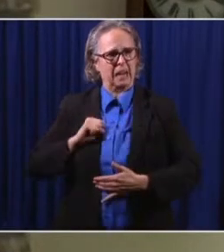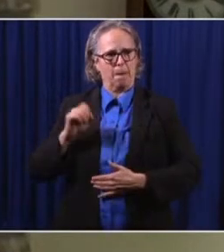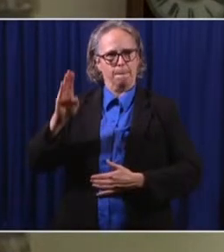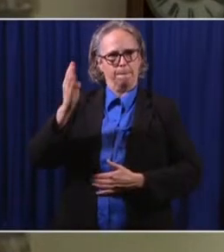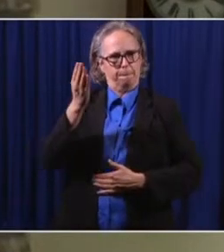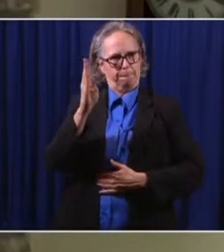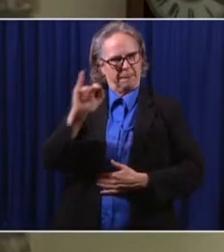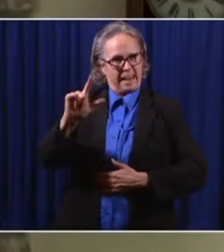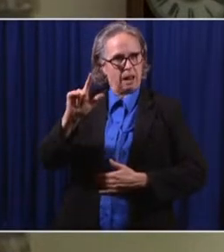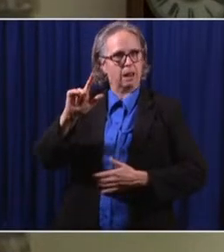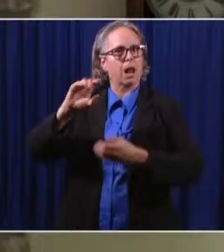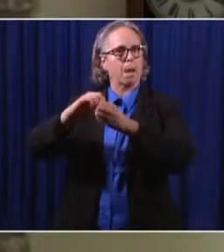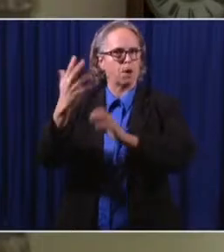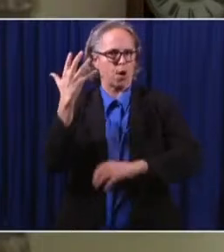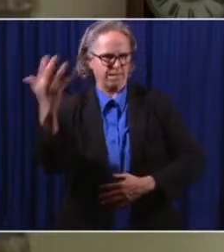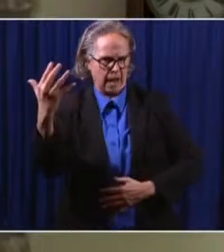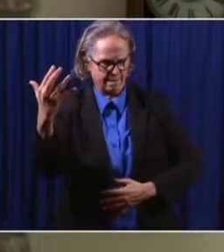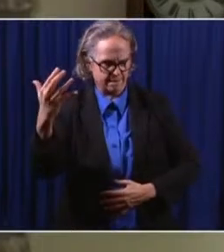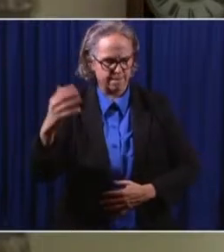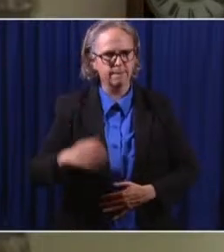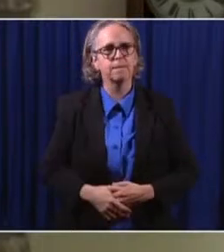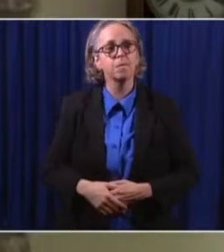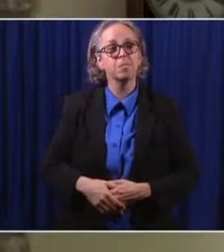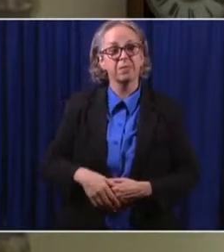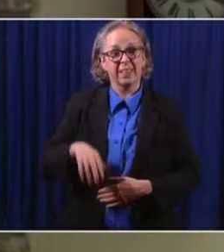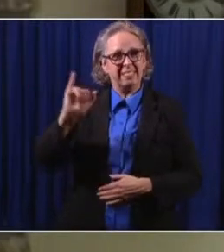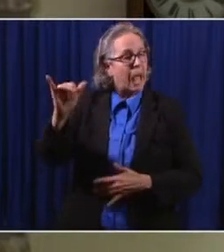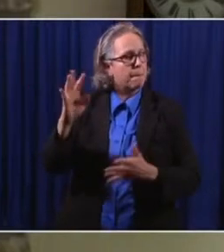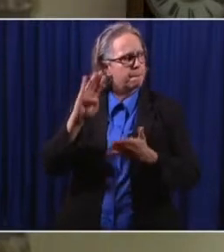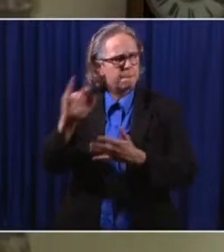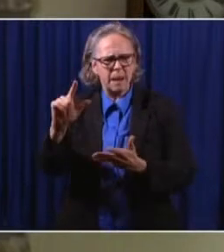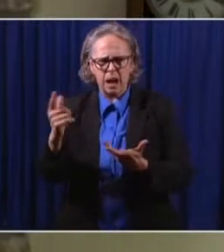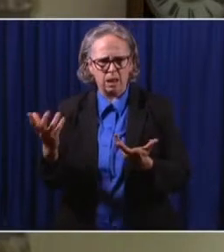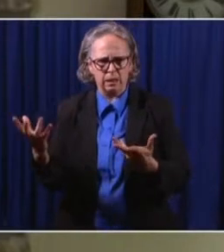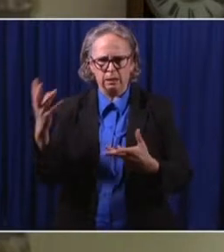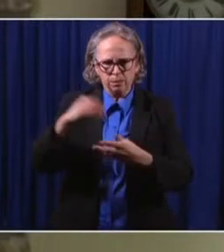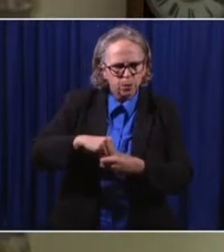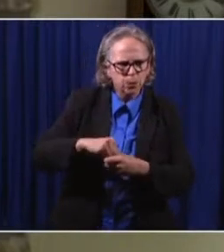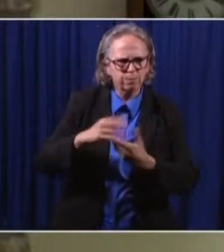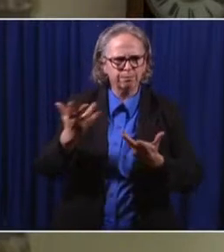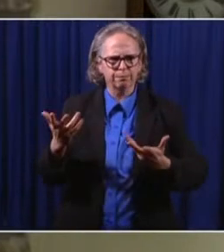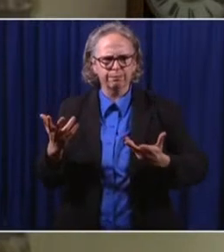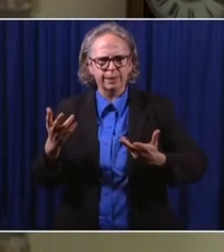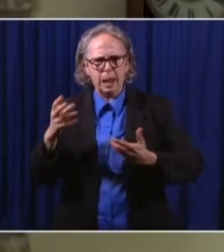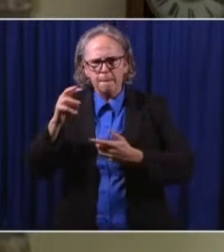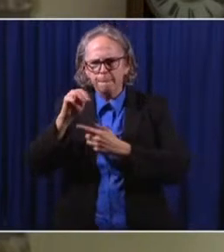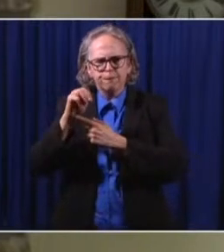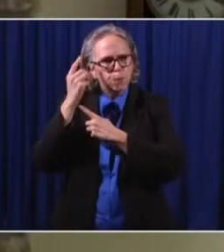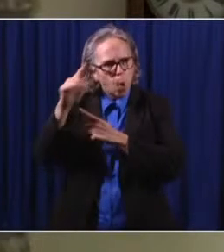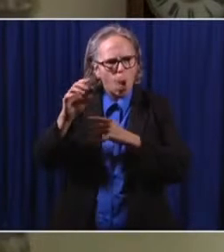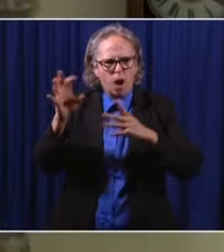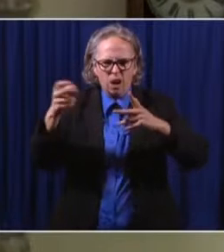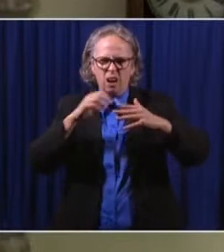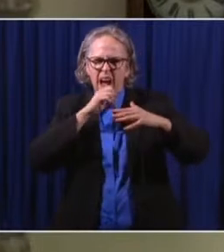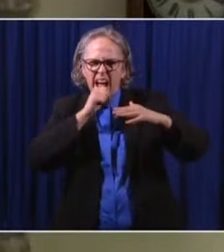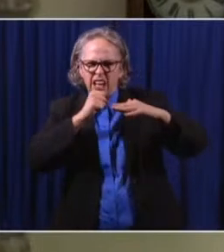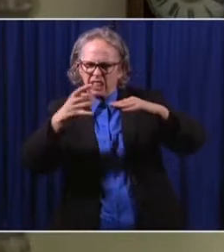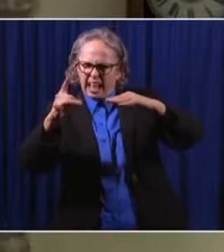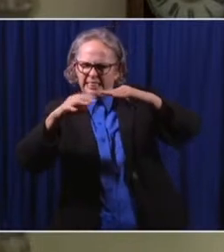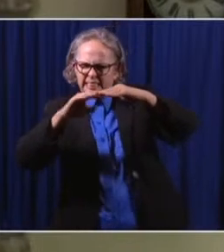of minors. It's important that all Ohioans recognize the signs of human